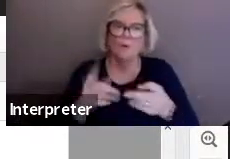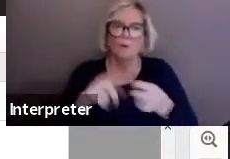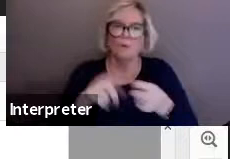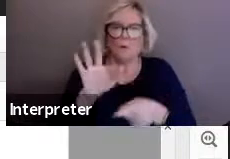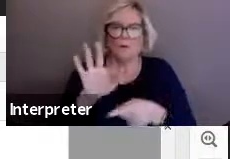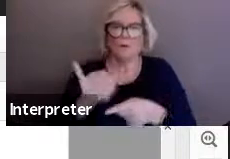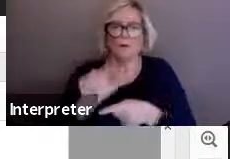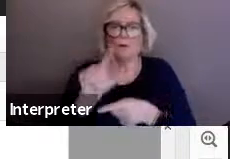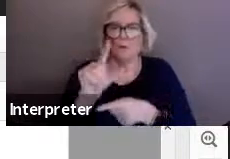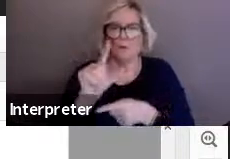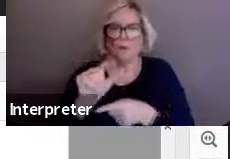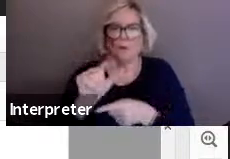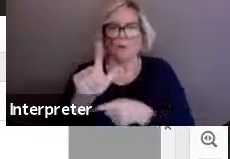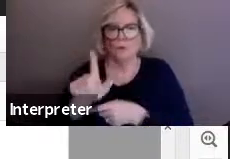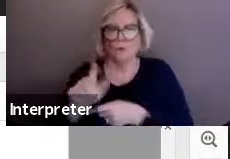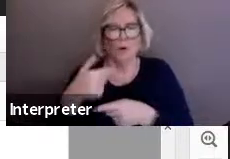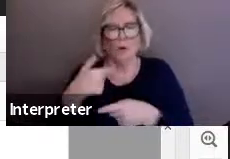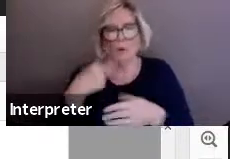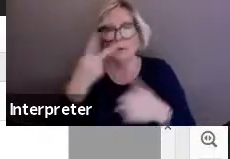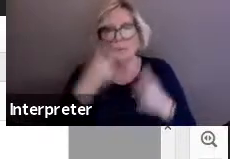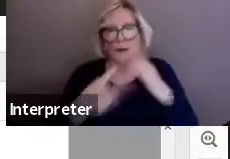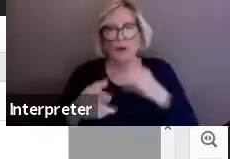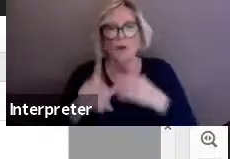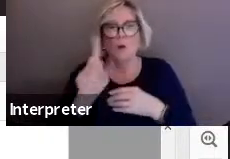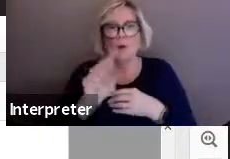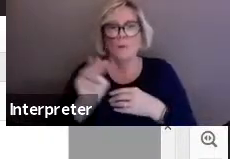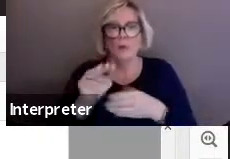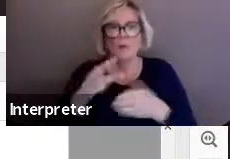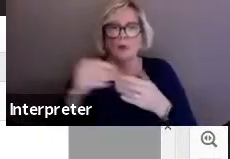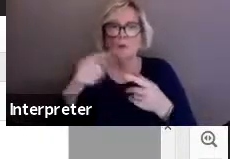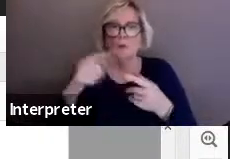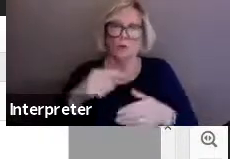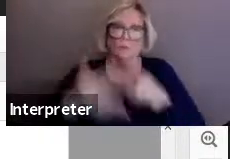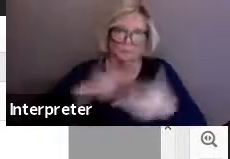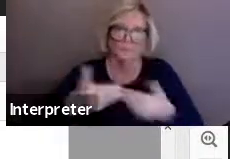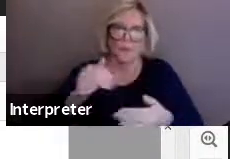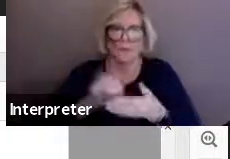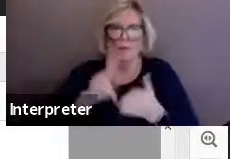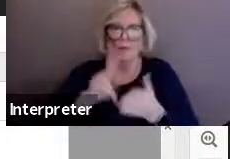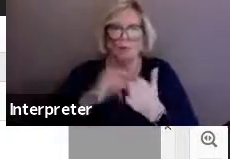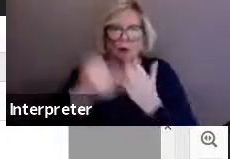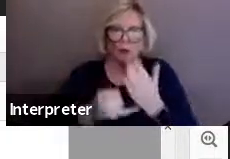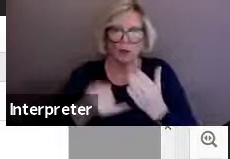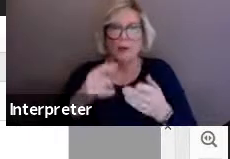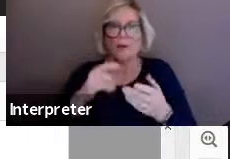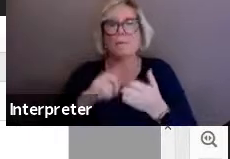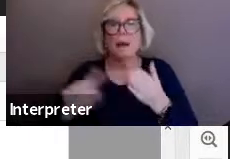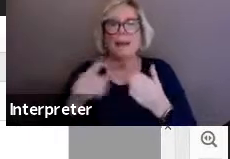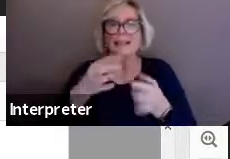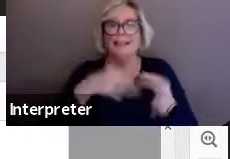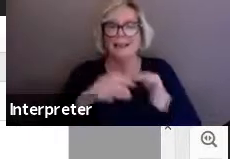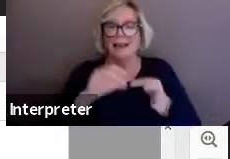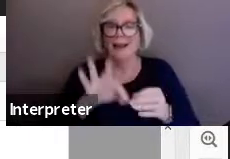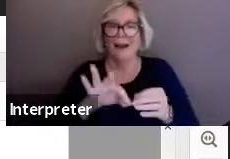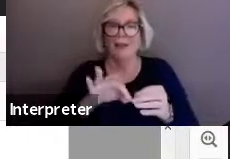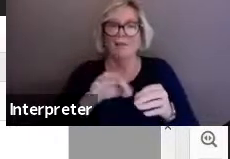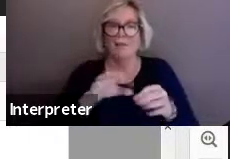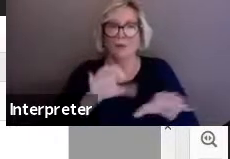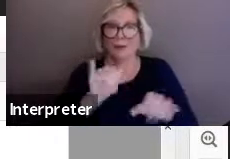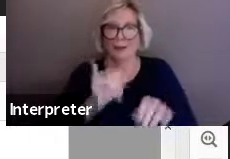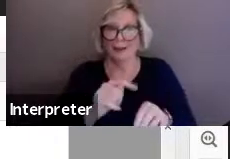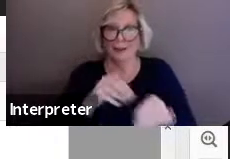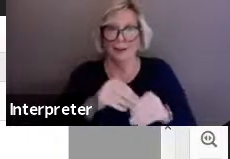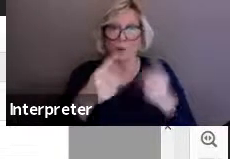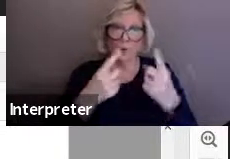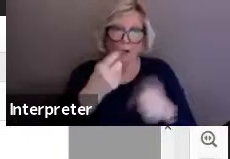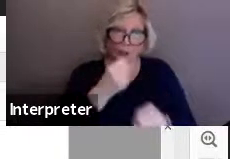only anticipate just about $1 million to get this project over the line, but it's now being spread out over 2 years and